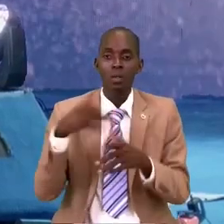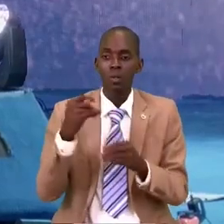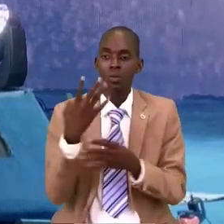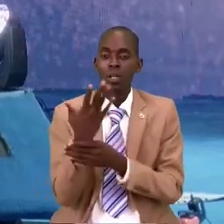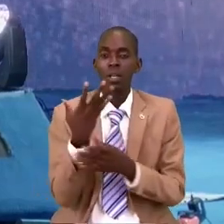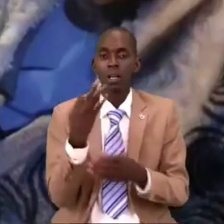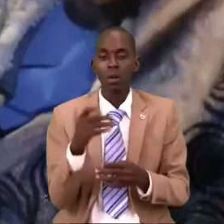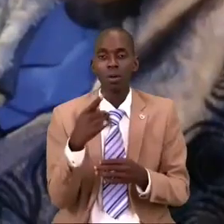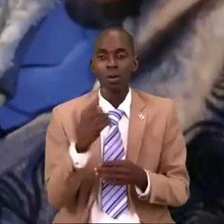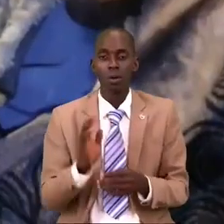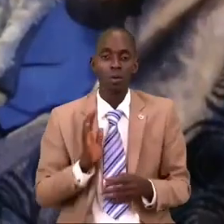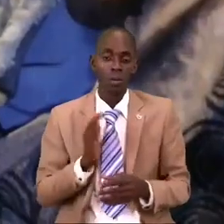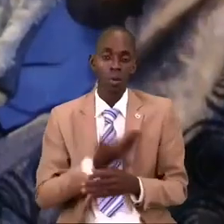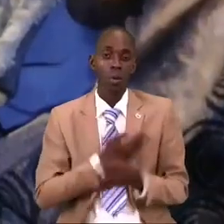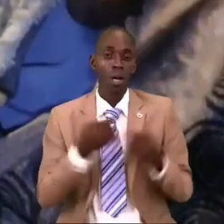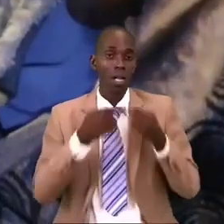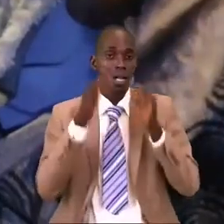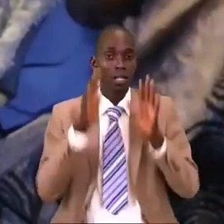Amen.